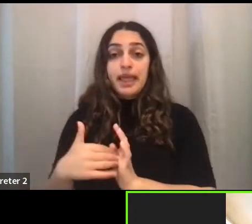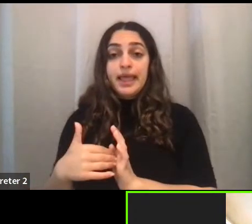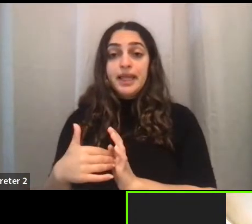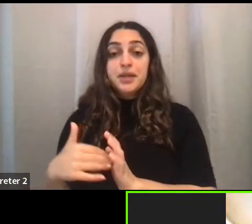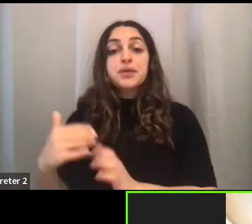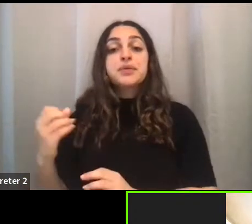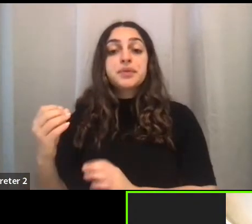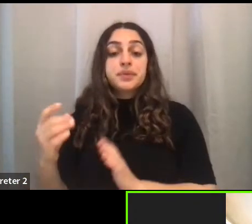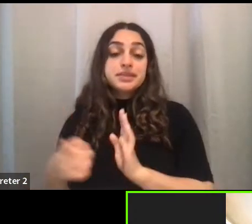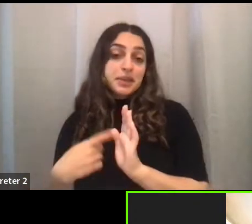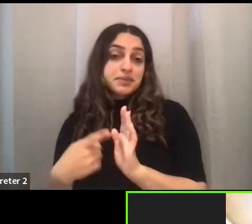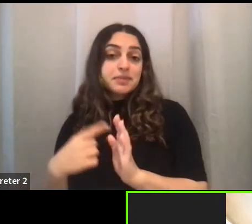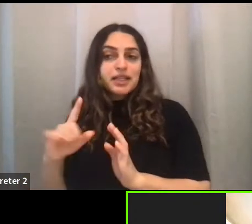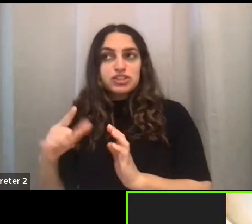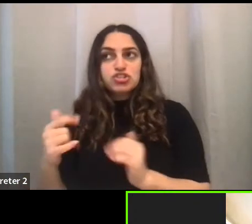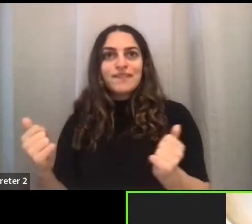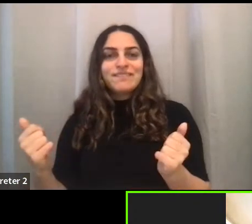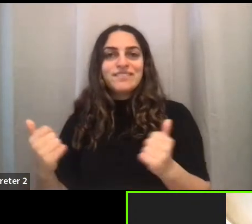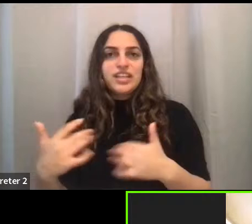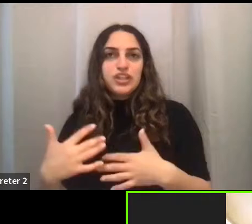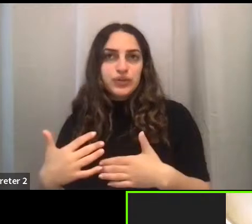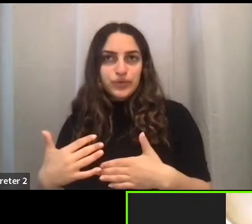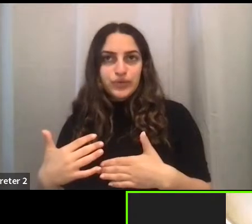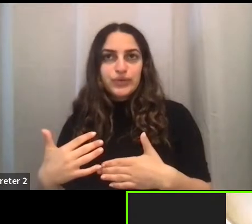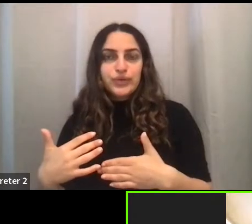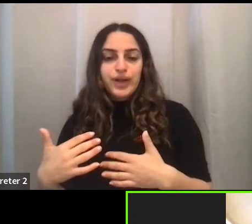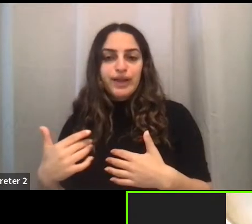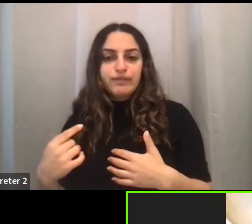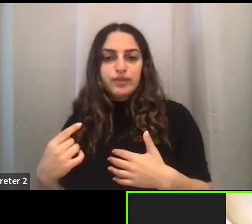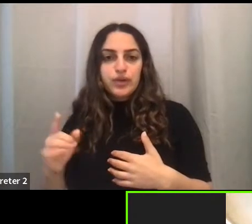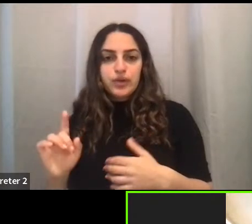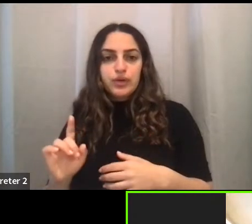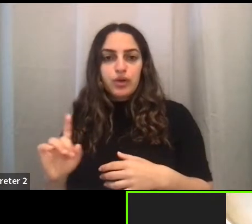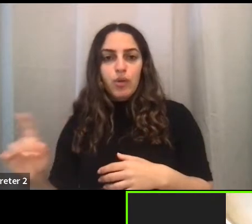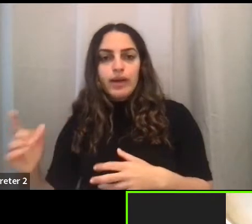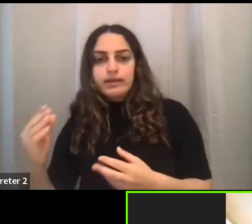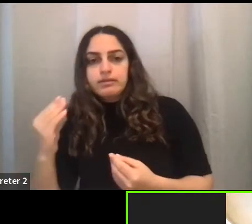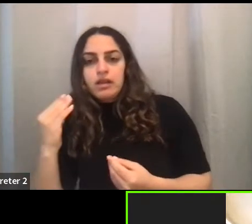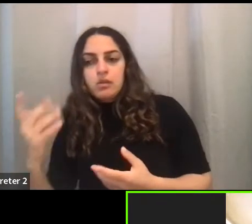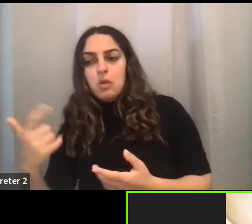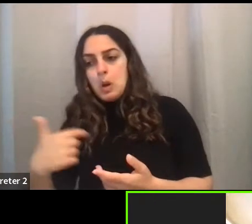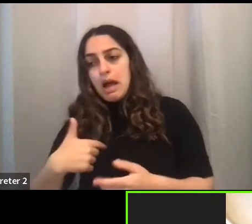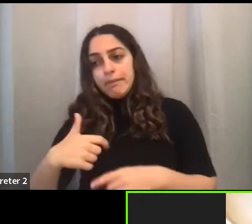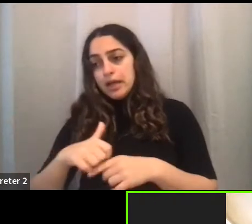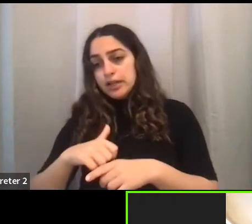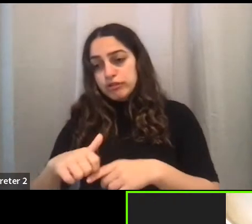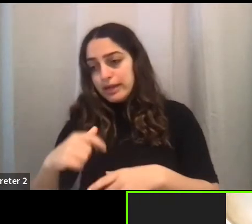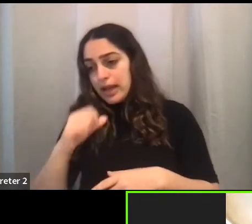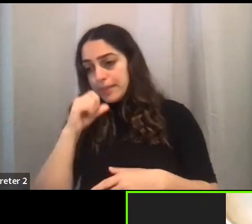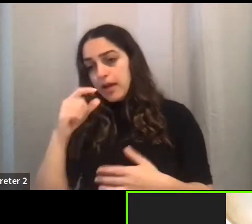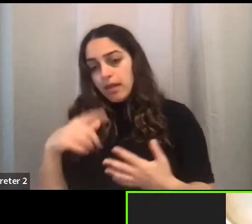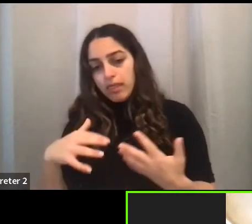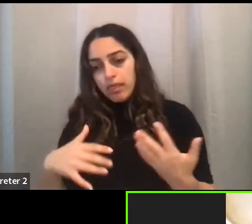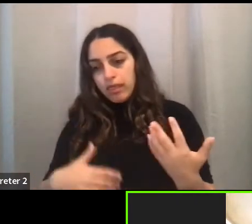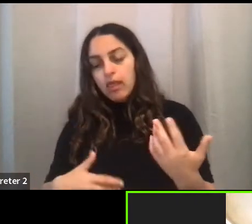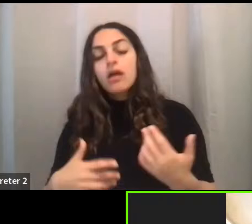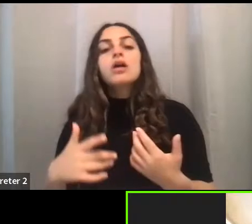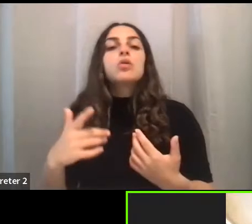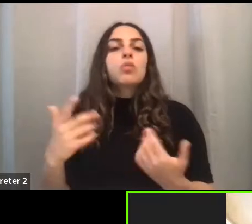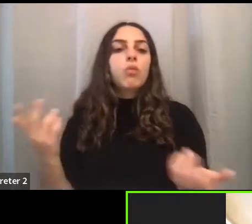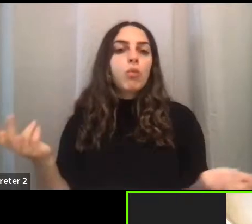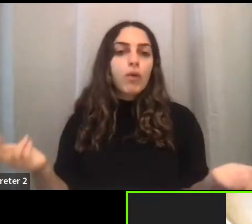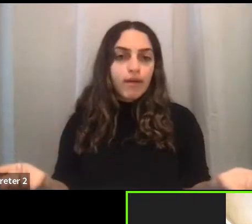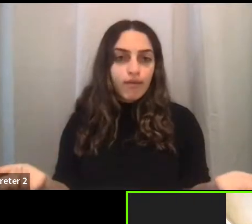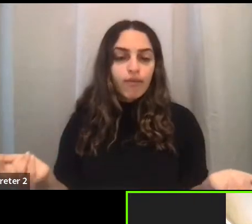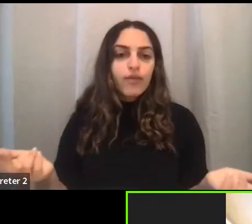sometimes it's just the fear of going and letting someone know well i'm not getting trained and i'm not doing this and i'm not doing that well with that being